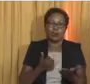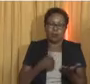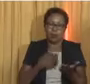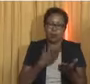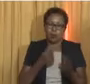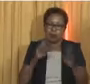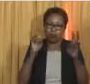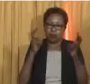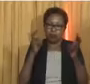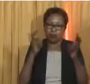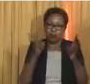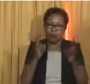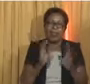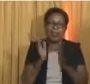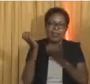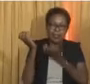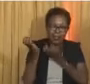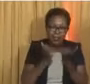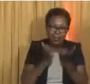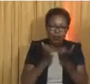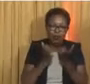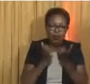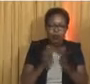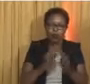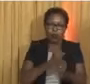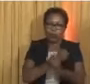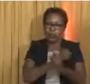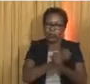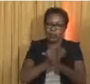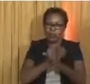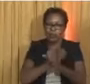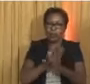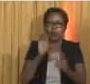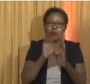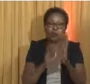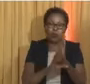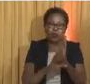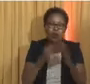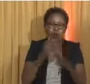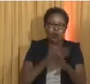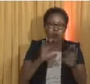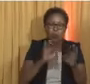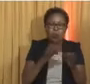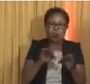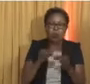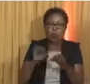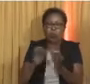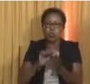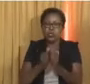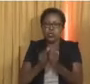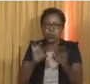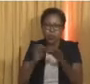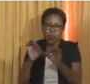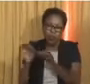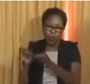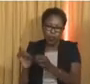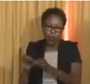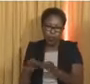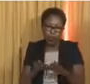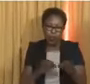a need to protect the Constitution against indiscriminate amendments." What emerges from